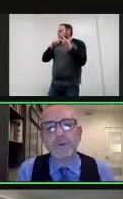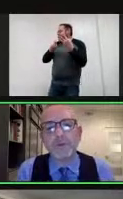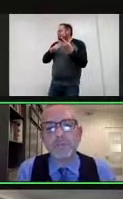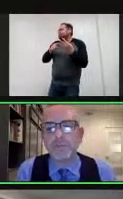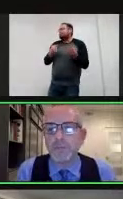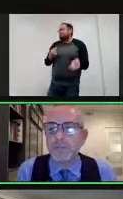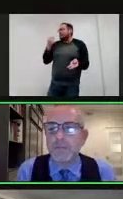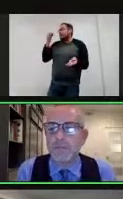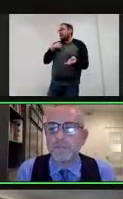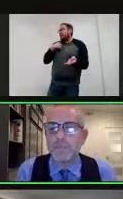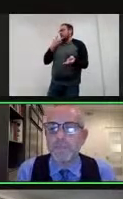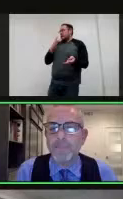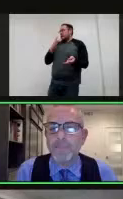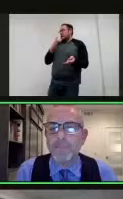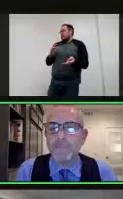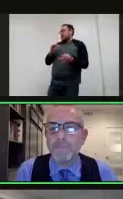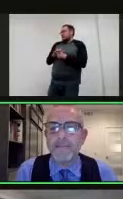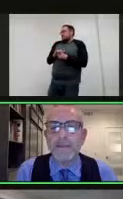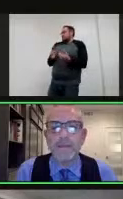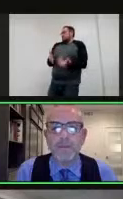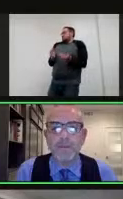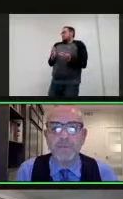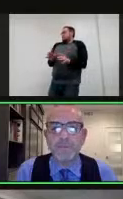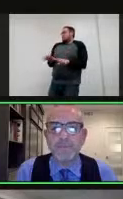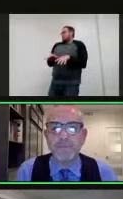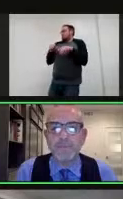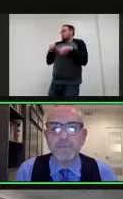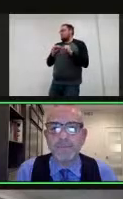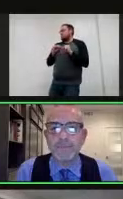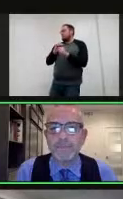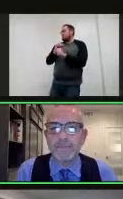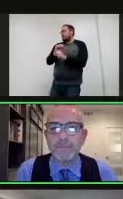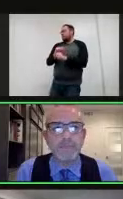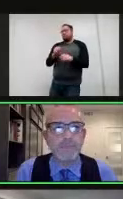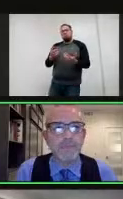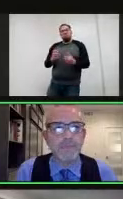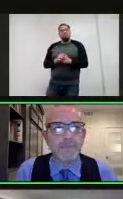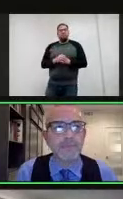fortune to take on that role.